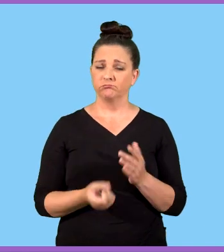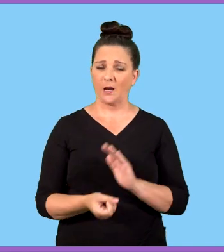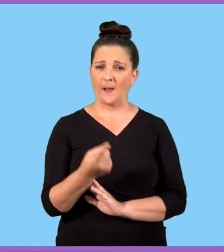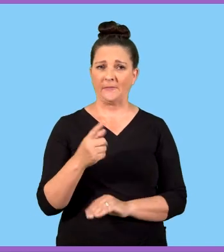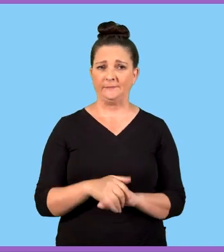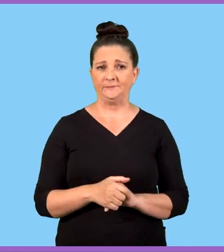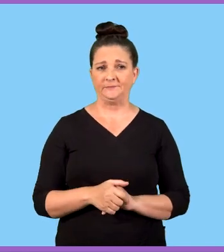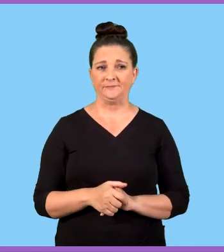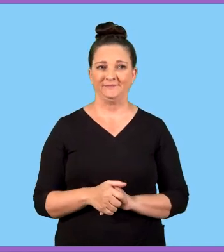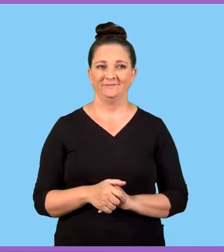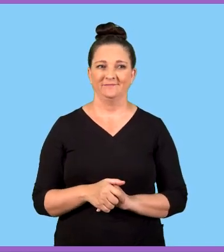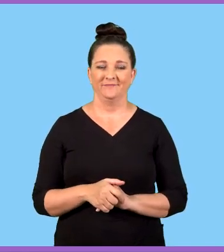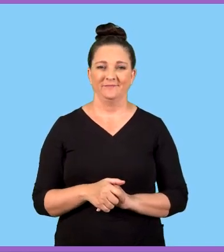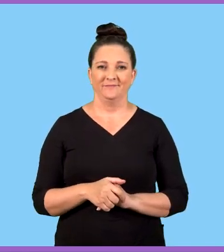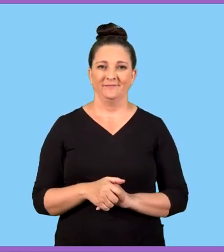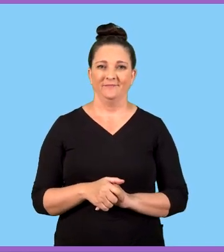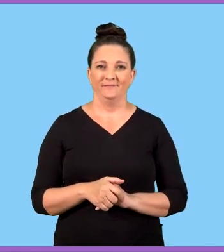And that happens sometimes.